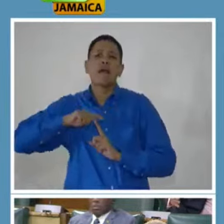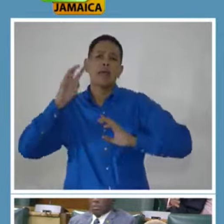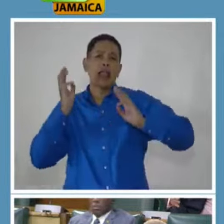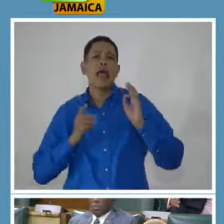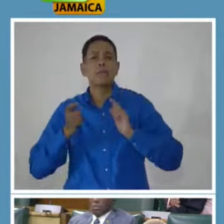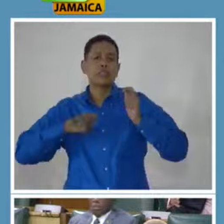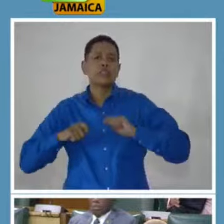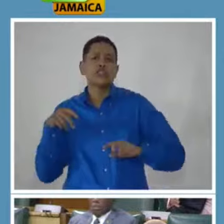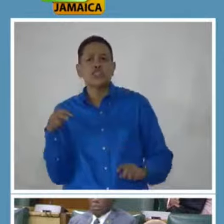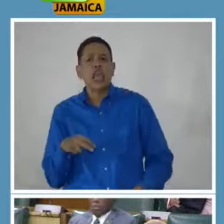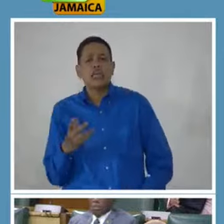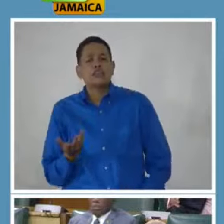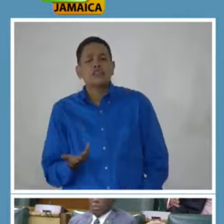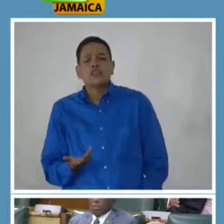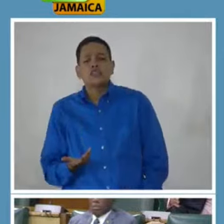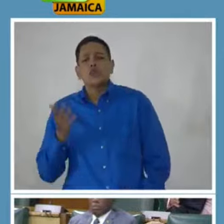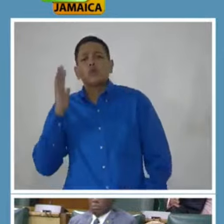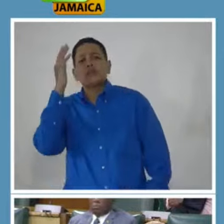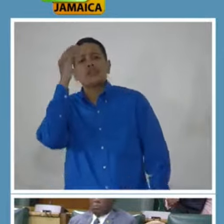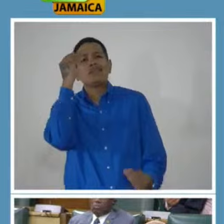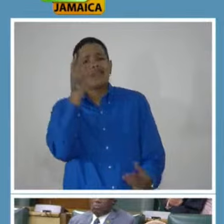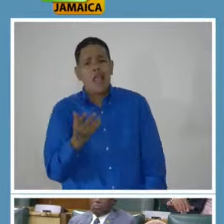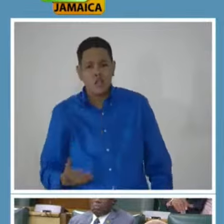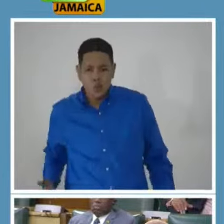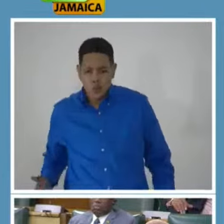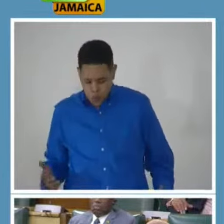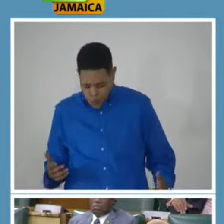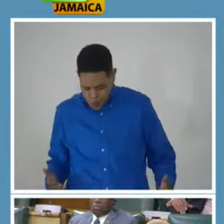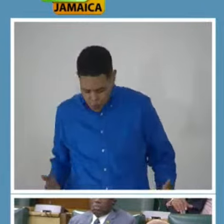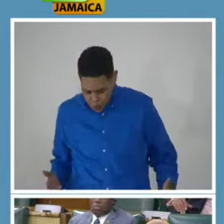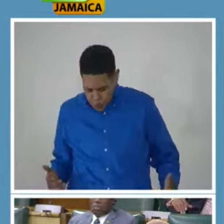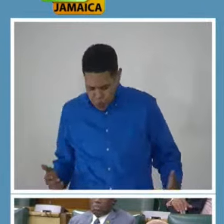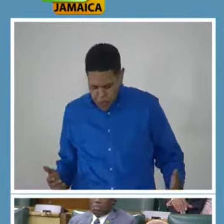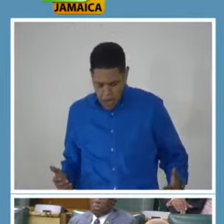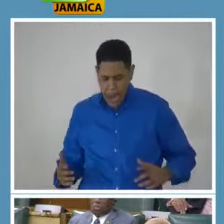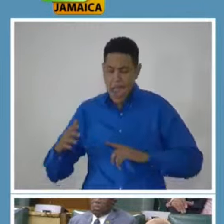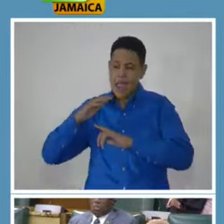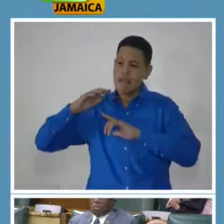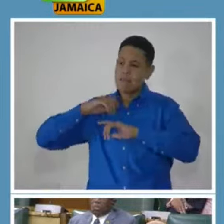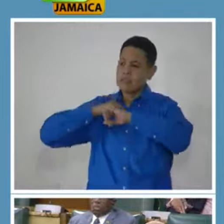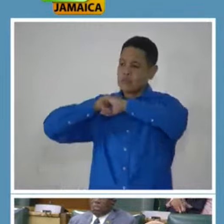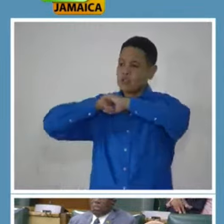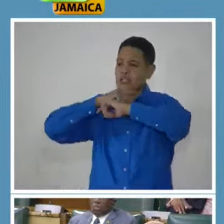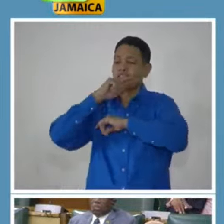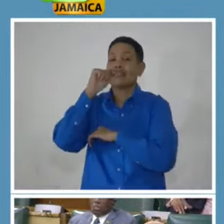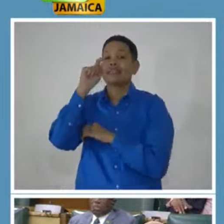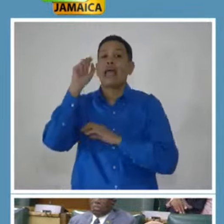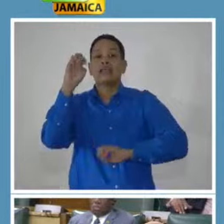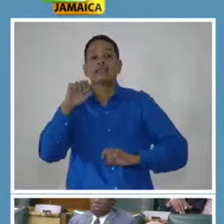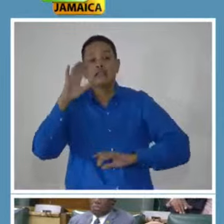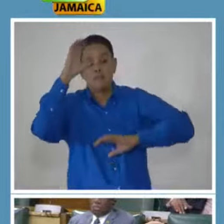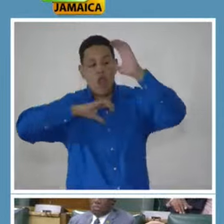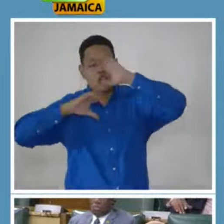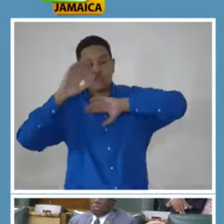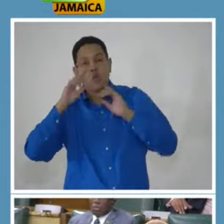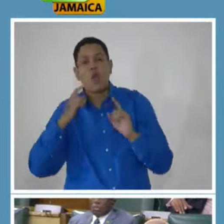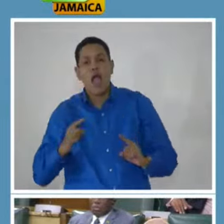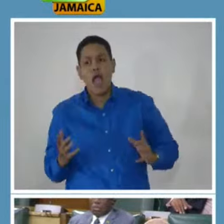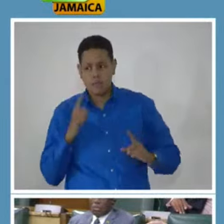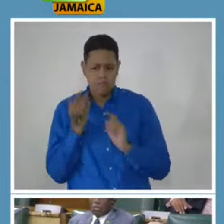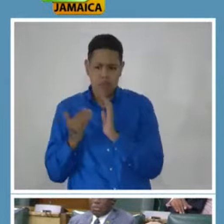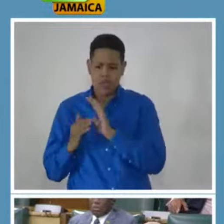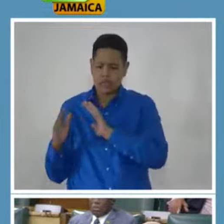change will tell you that environmental protection levy is being pursued